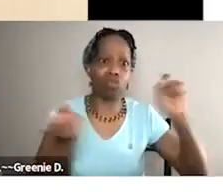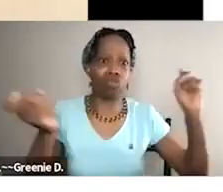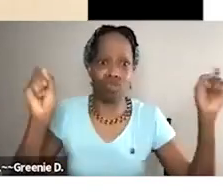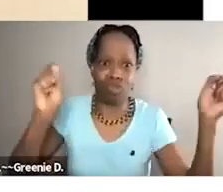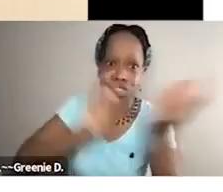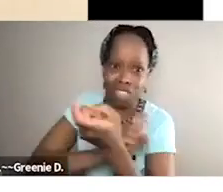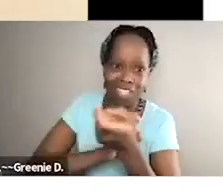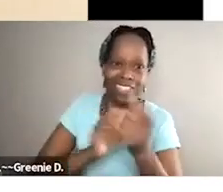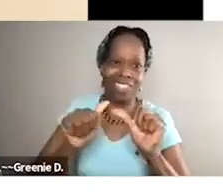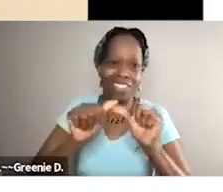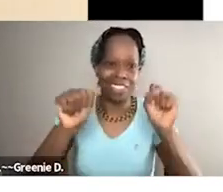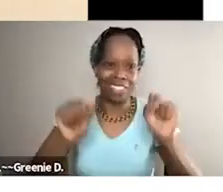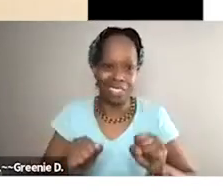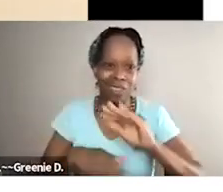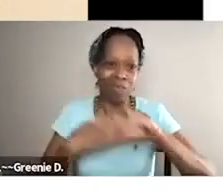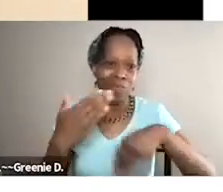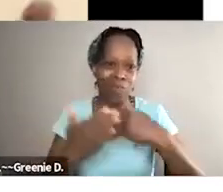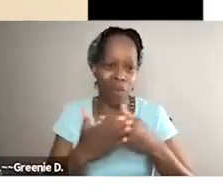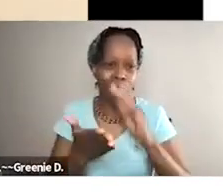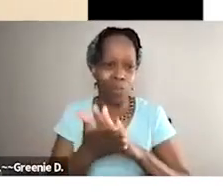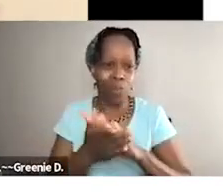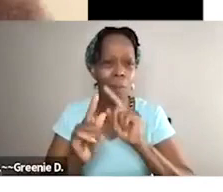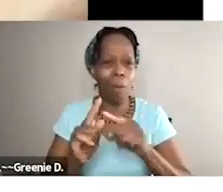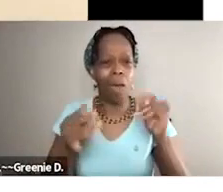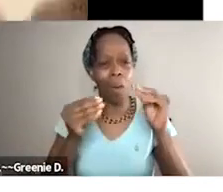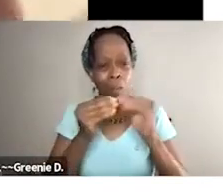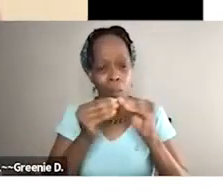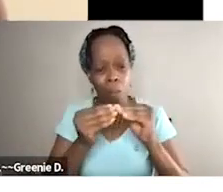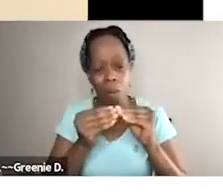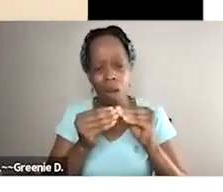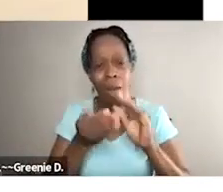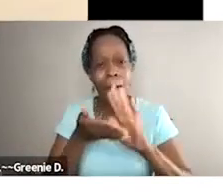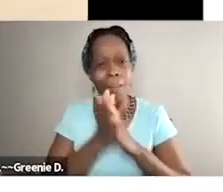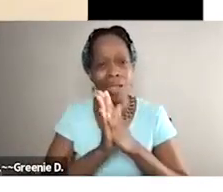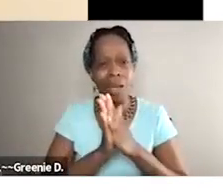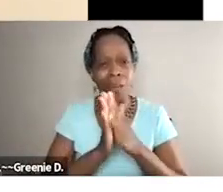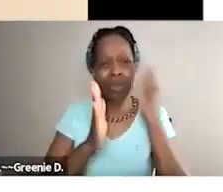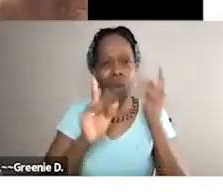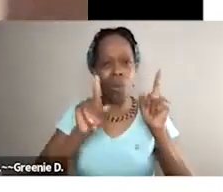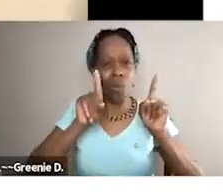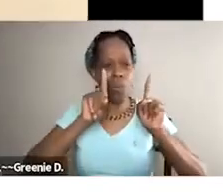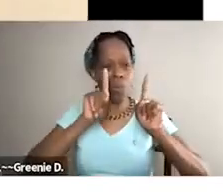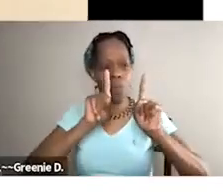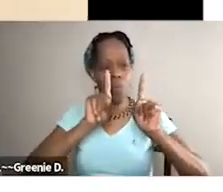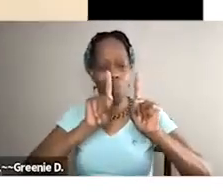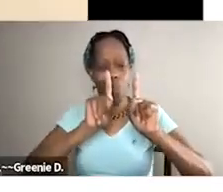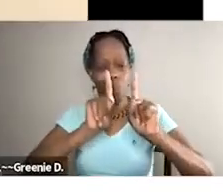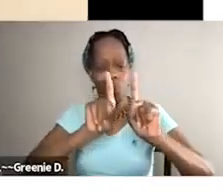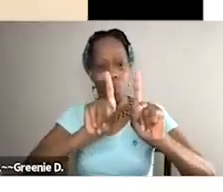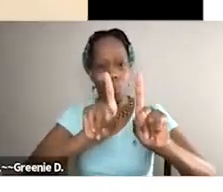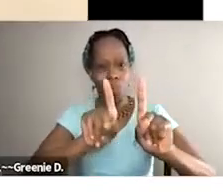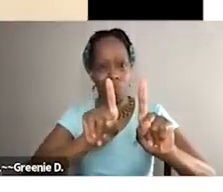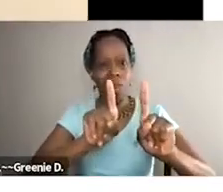This is meant to be, you know, a real sort of parallel effort that it's like we can work within the system that's